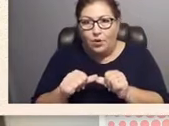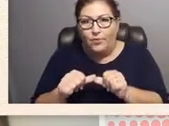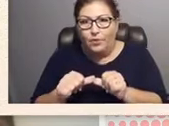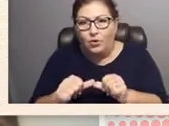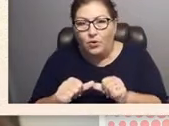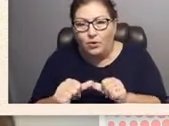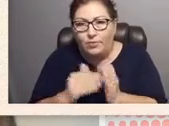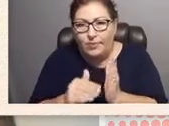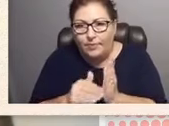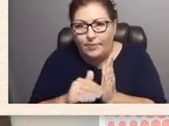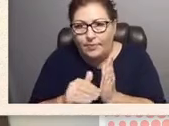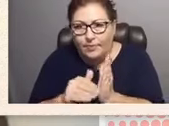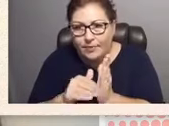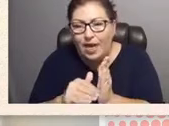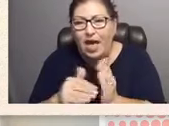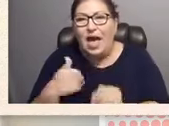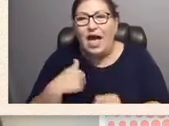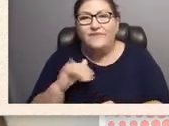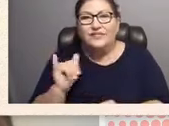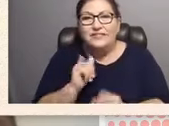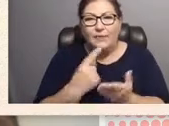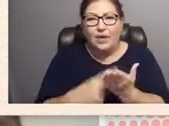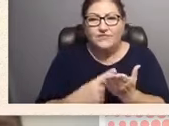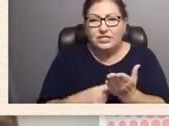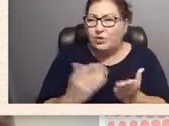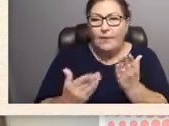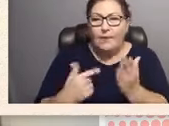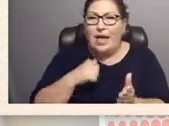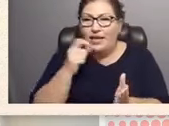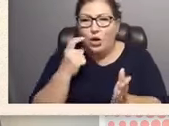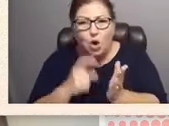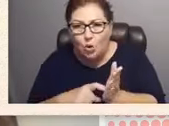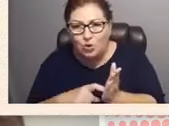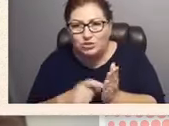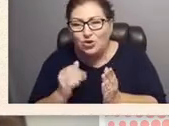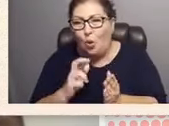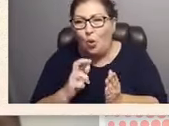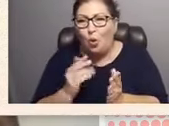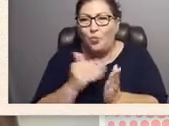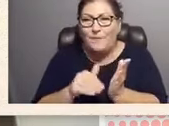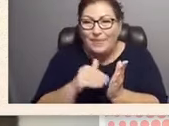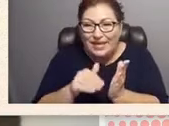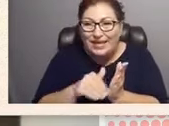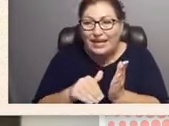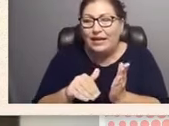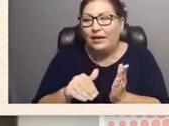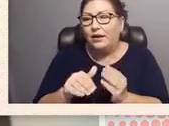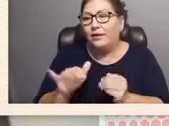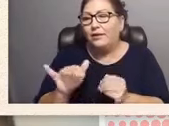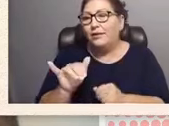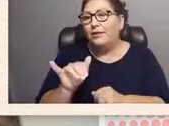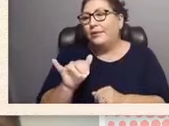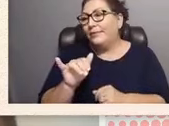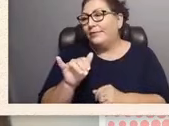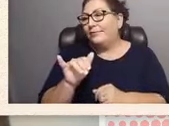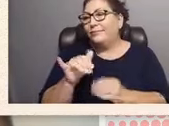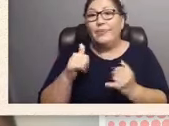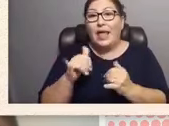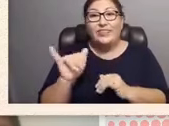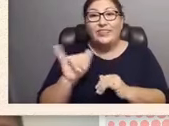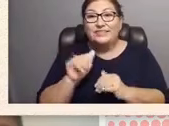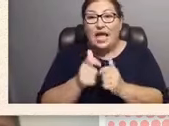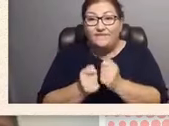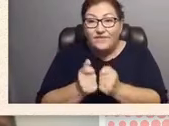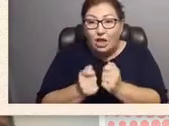same conversations, and I may not notice it, or repeating the same, or playing the same video games growing up